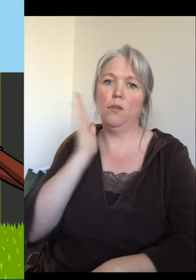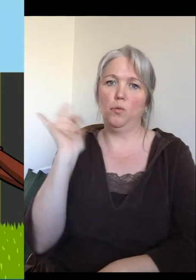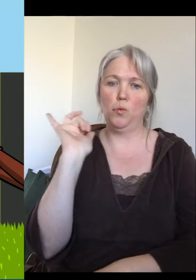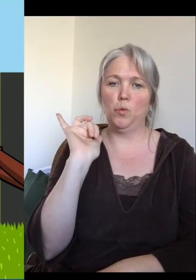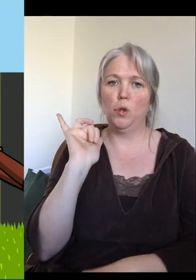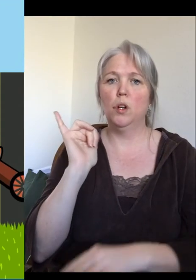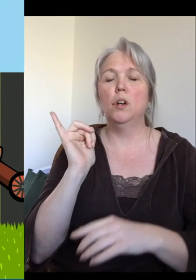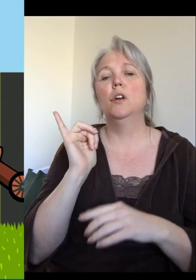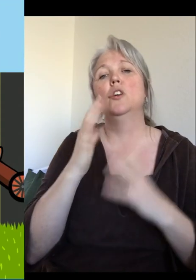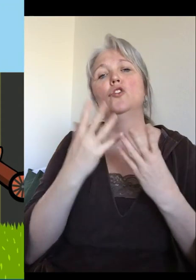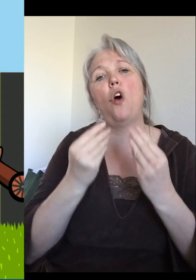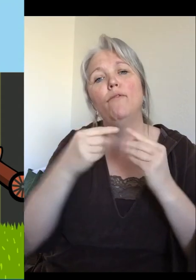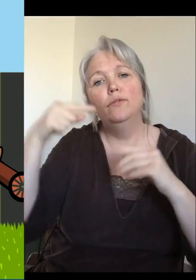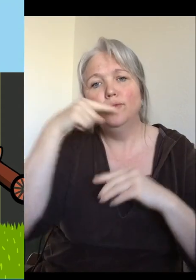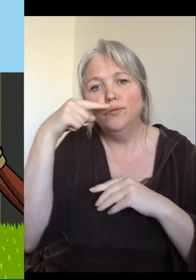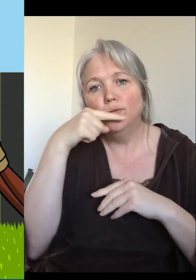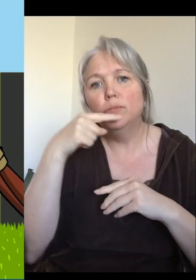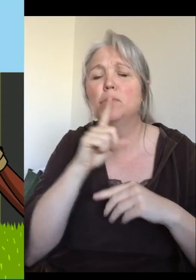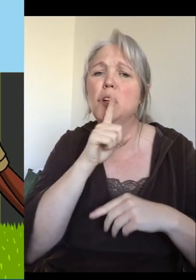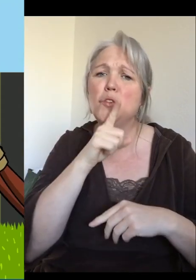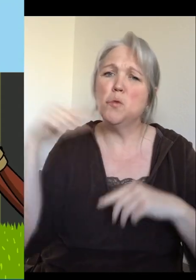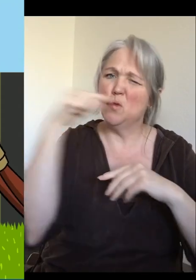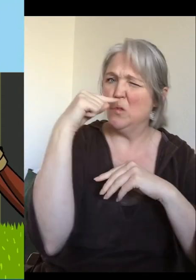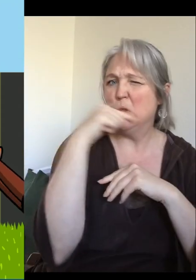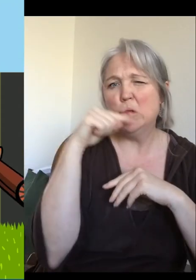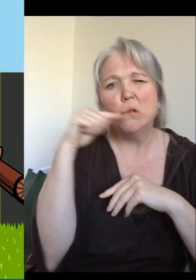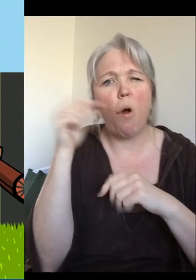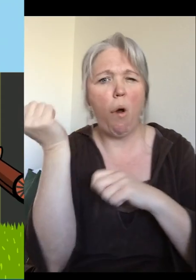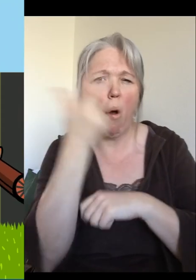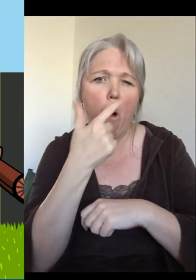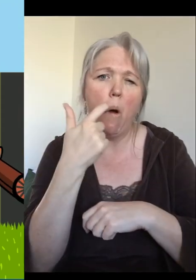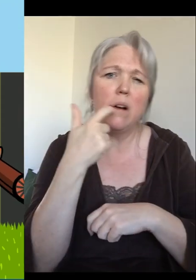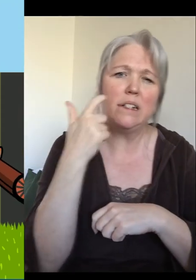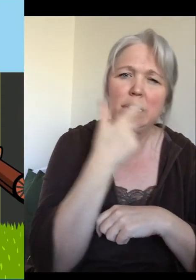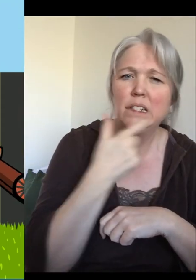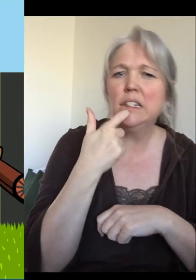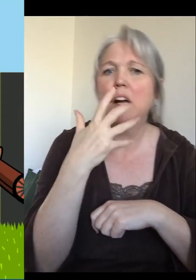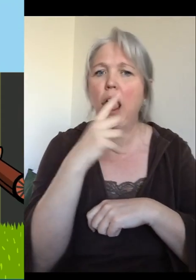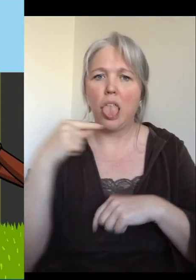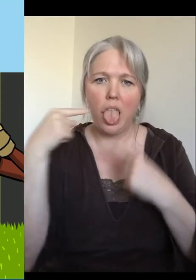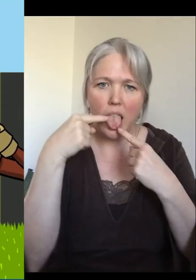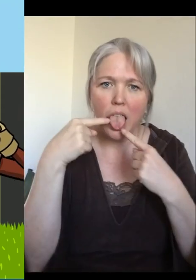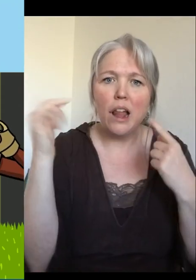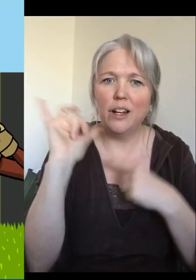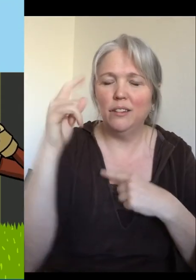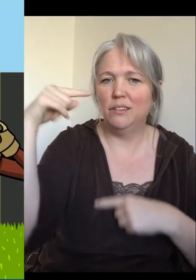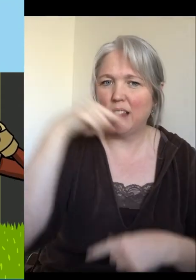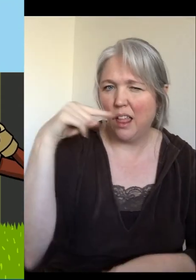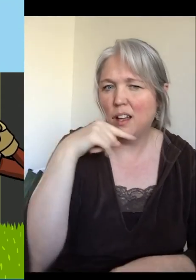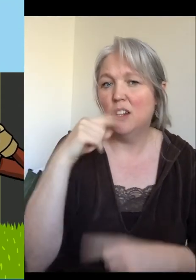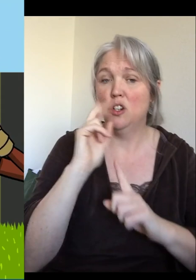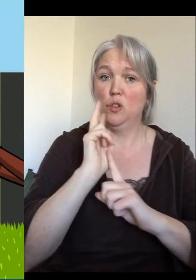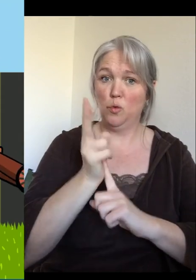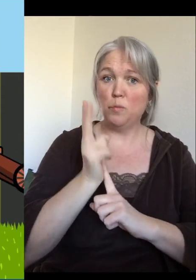Remember to brush all your teeth, and your tongue, too. Hitting the two-minute mark will ensure oral superiority.